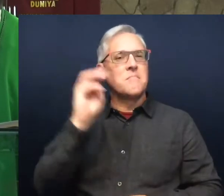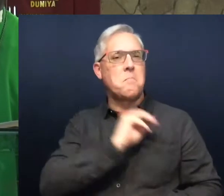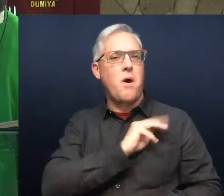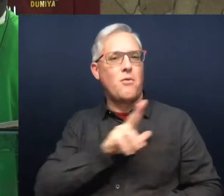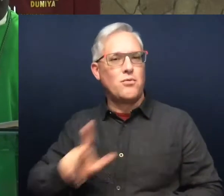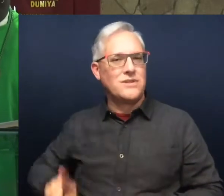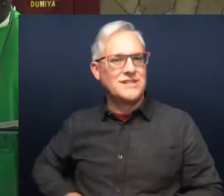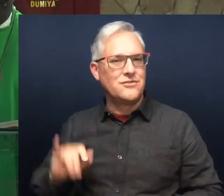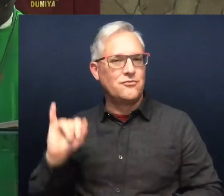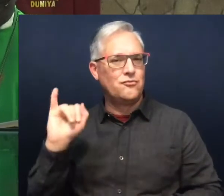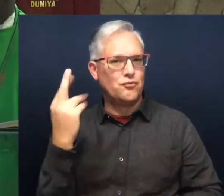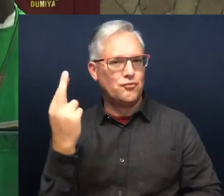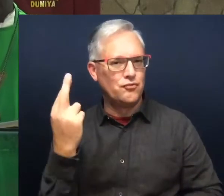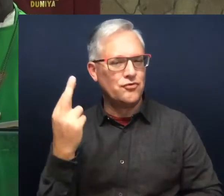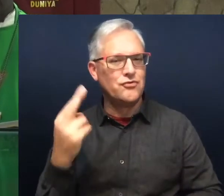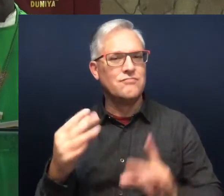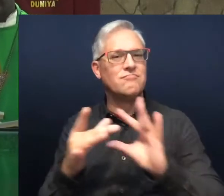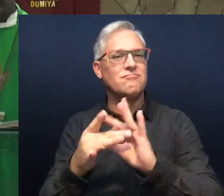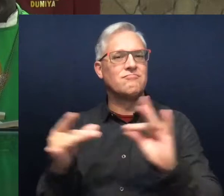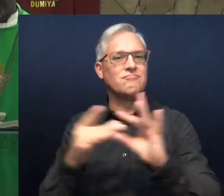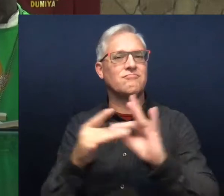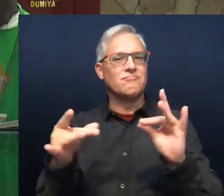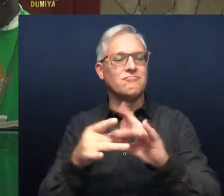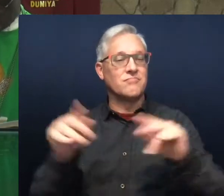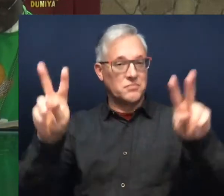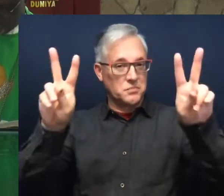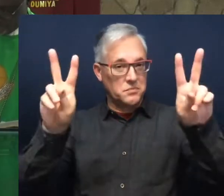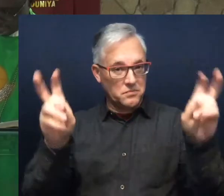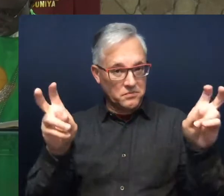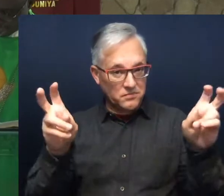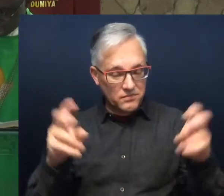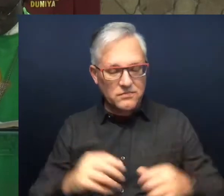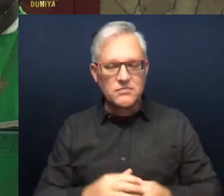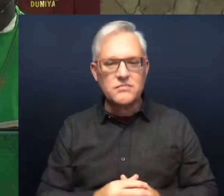Luther King Jr. that says, and I quote,